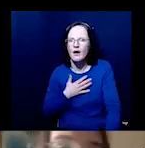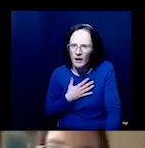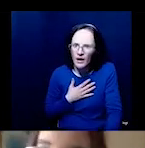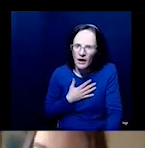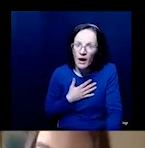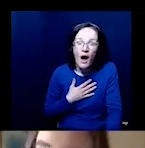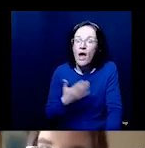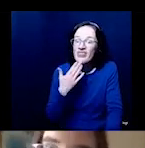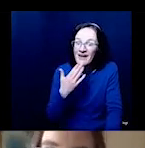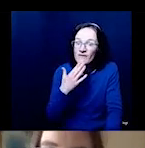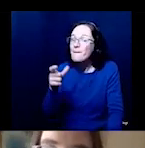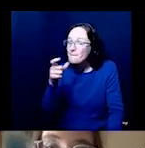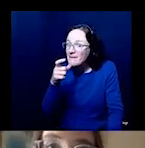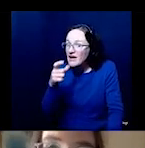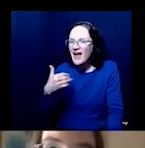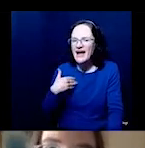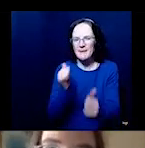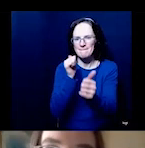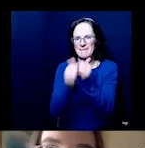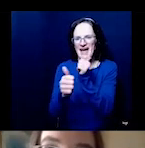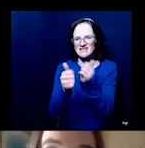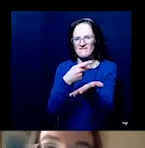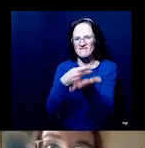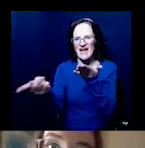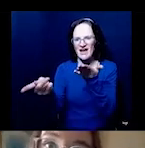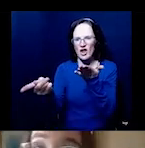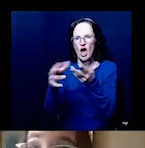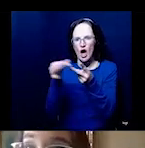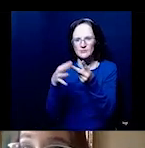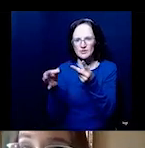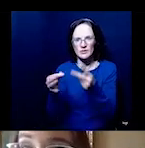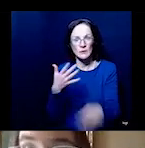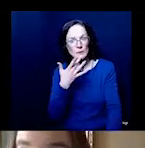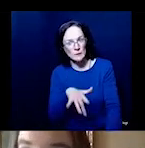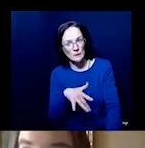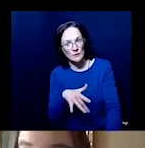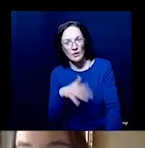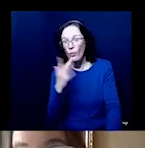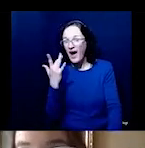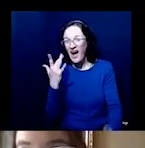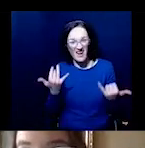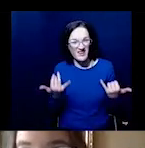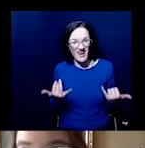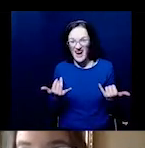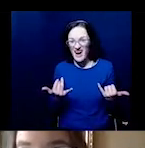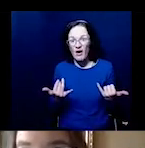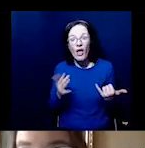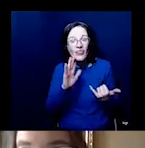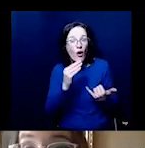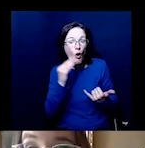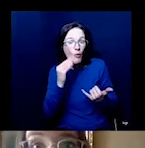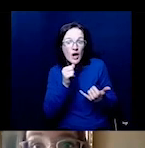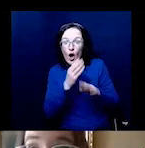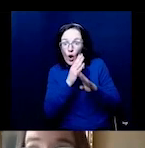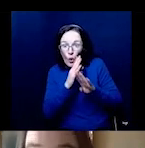I know McGill University has it. So yeah, but yeah, not everybody has a quiet home, huh? Yeah,